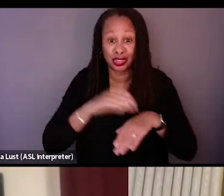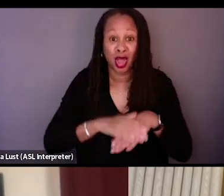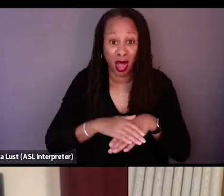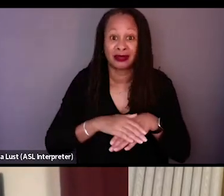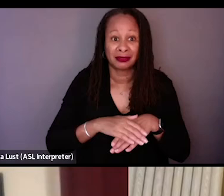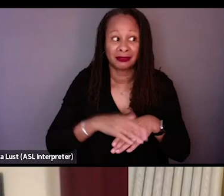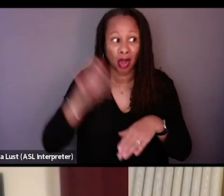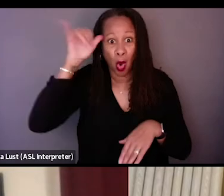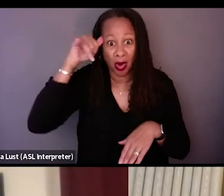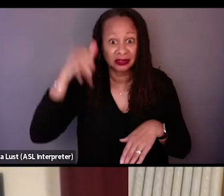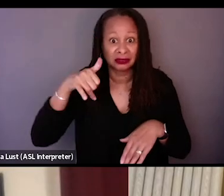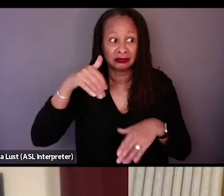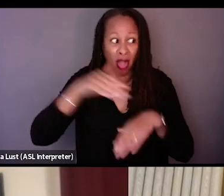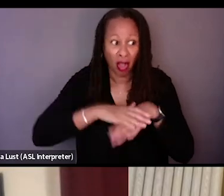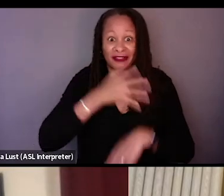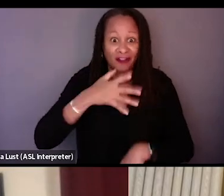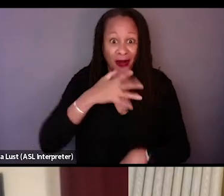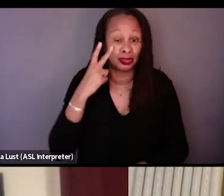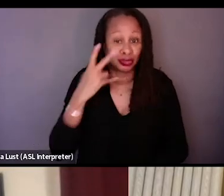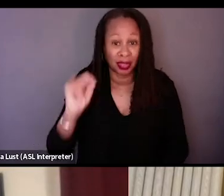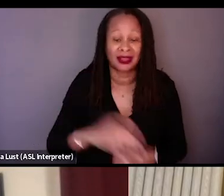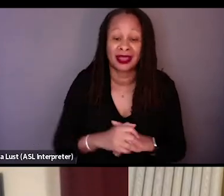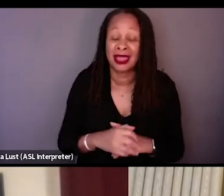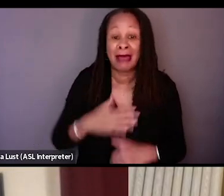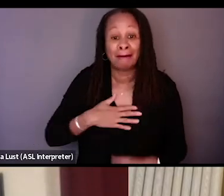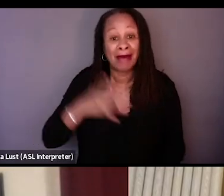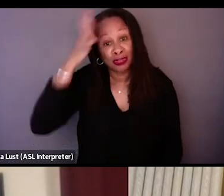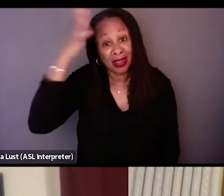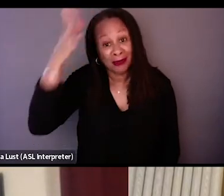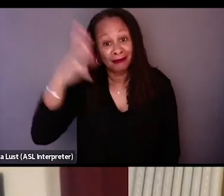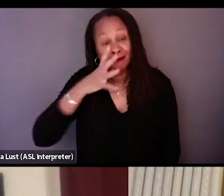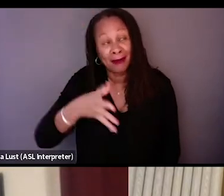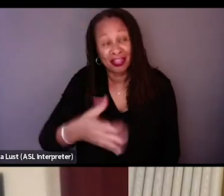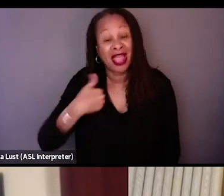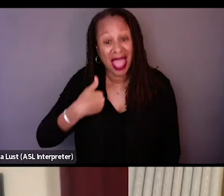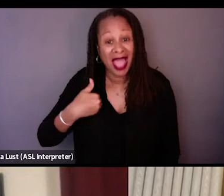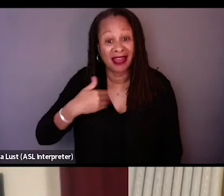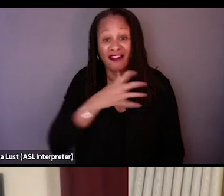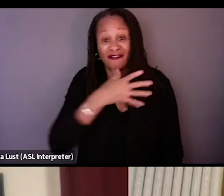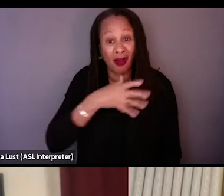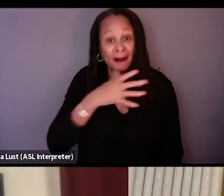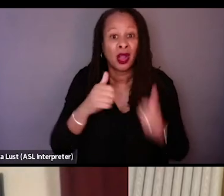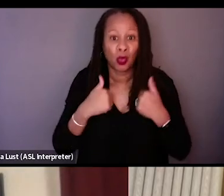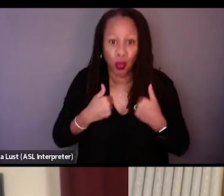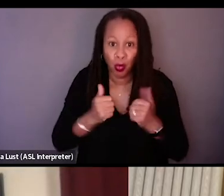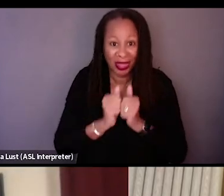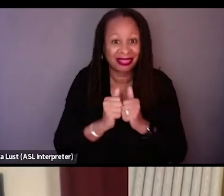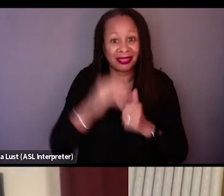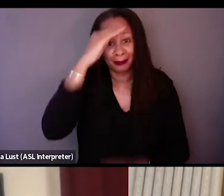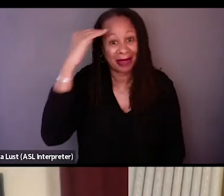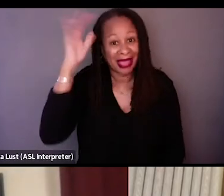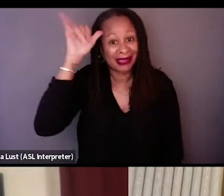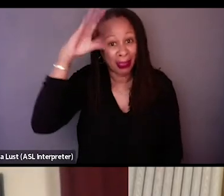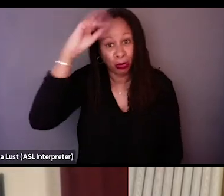and she had horses there. And so to not see that in the movies didn't make sense. I think it's that thing we were